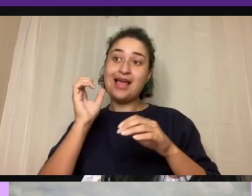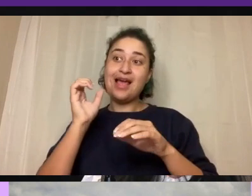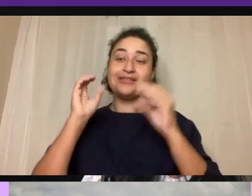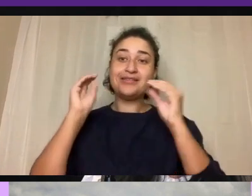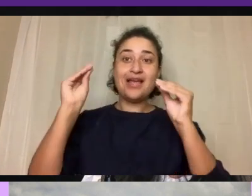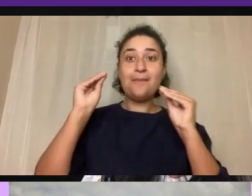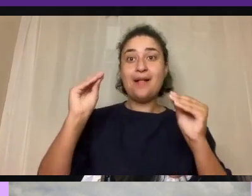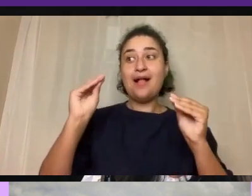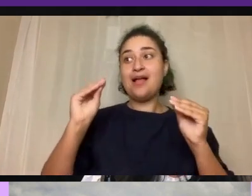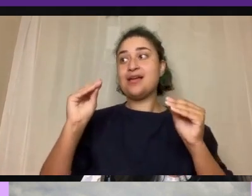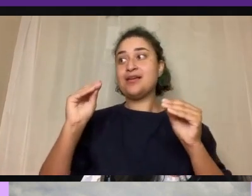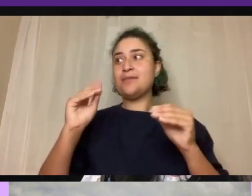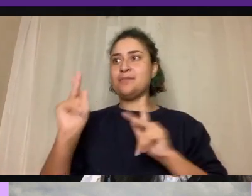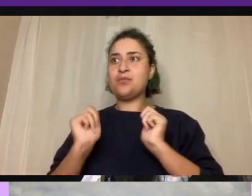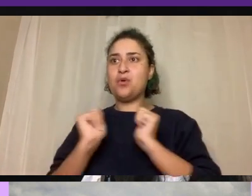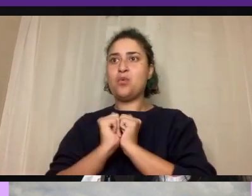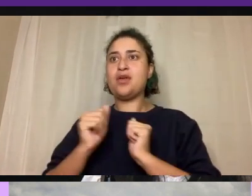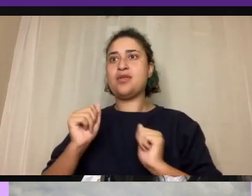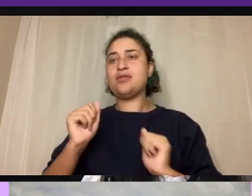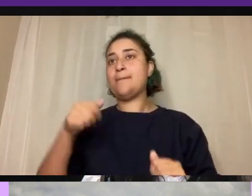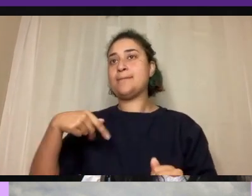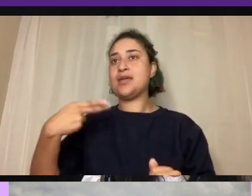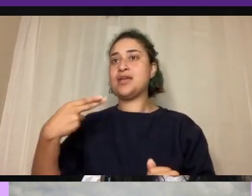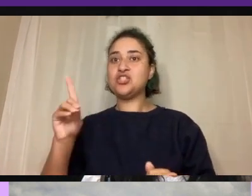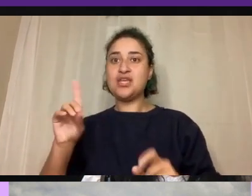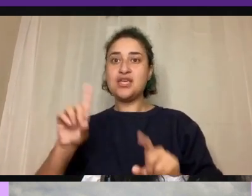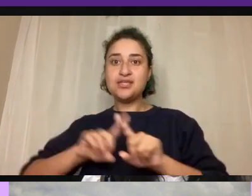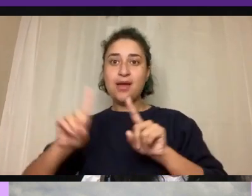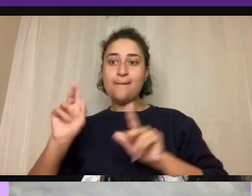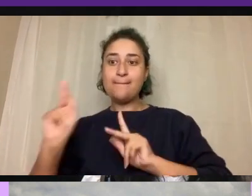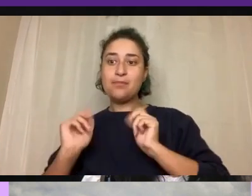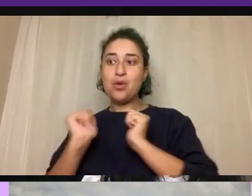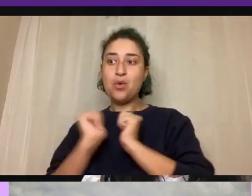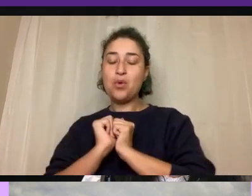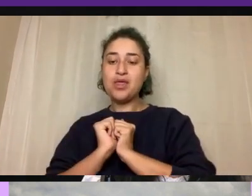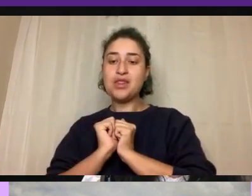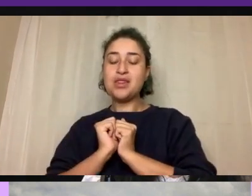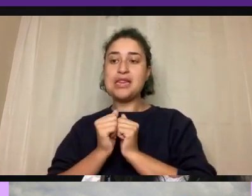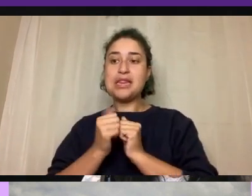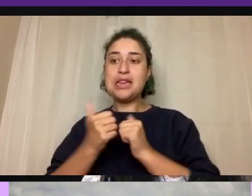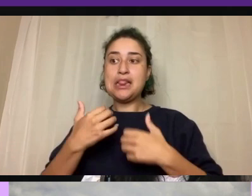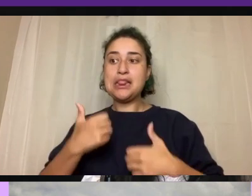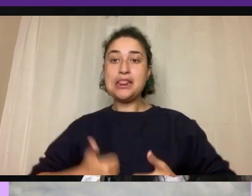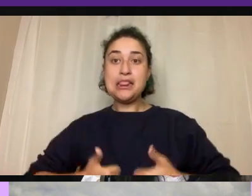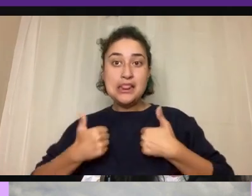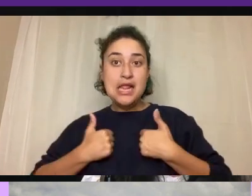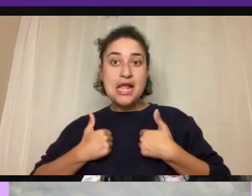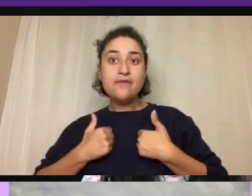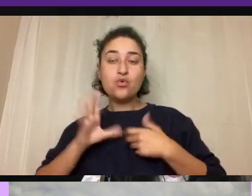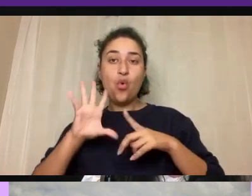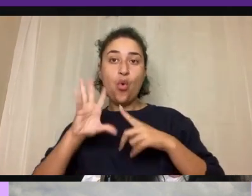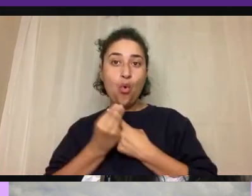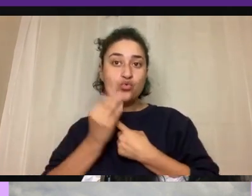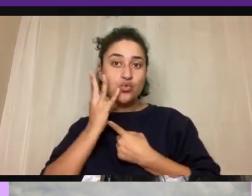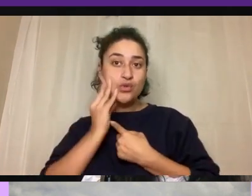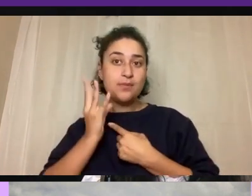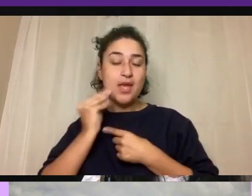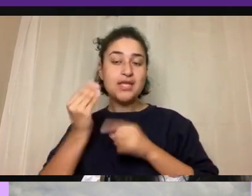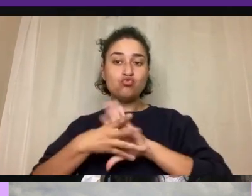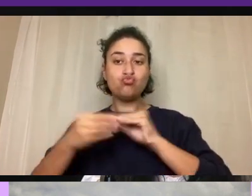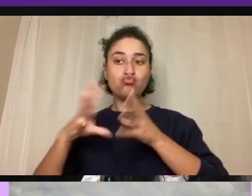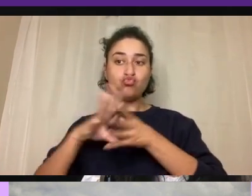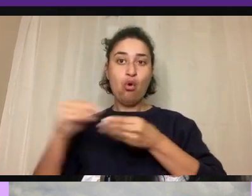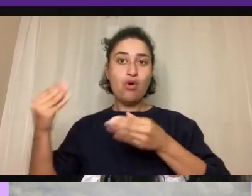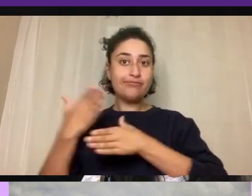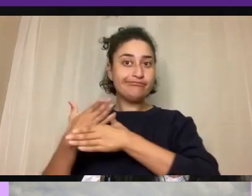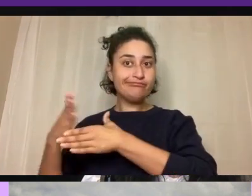this room, knowledge holders, people with lived experience and stories to share. And so that's kind of the vision that I